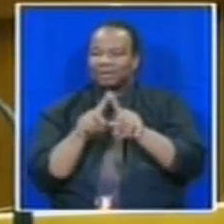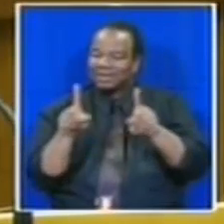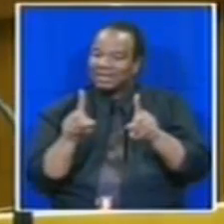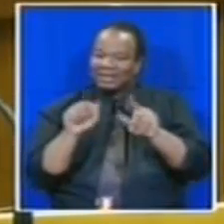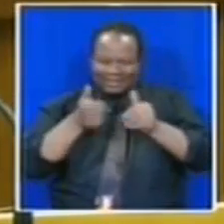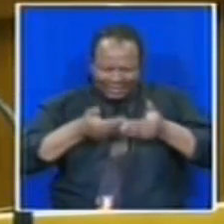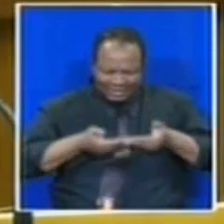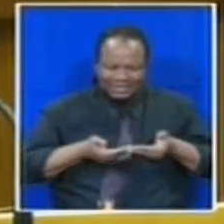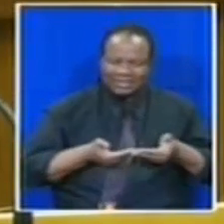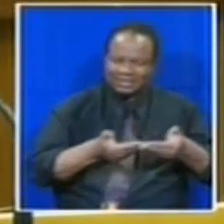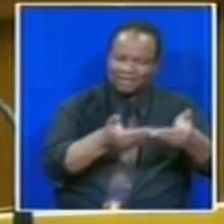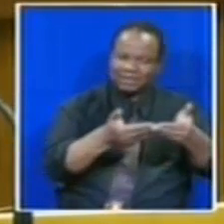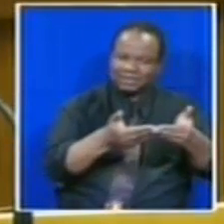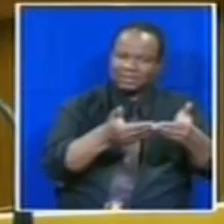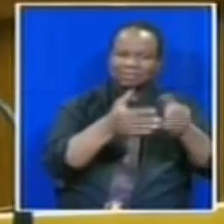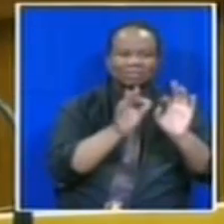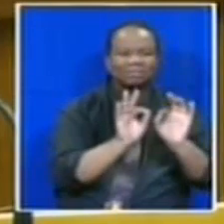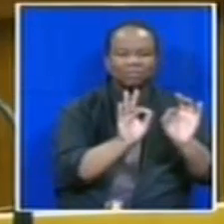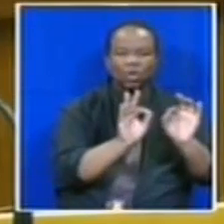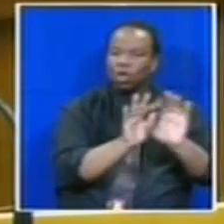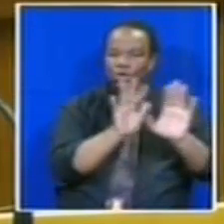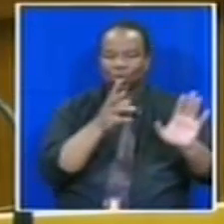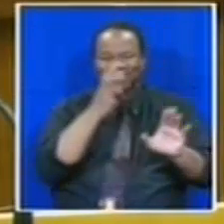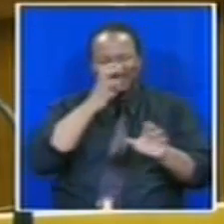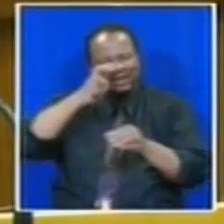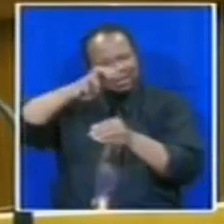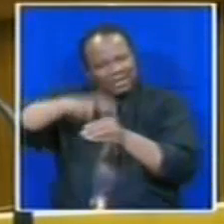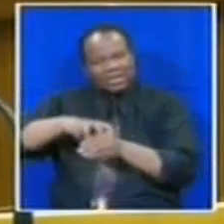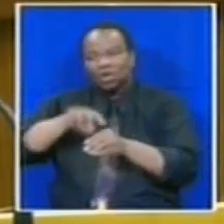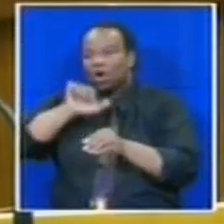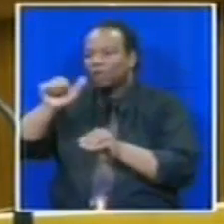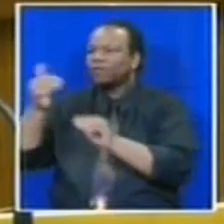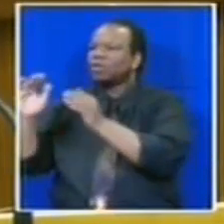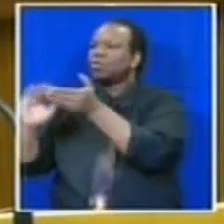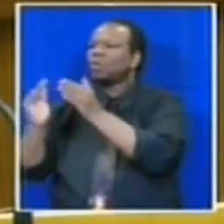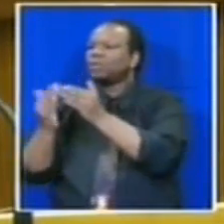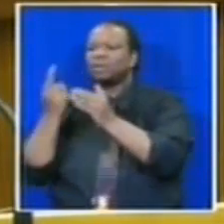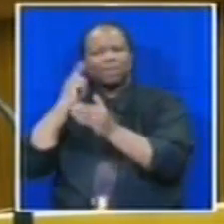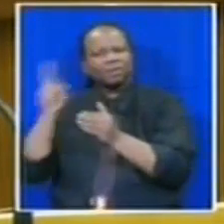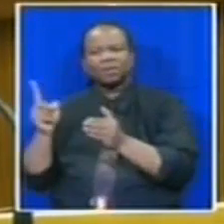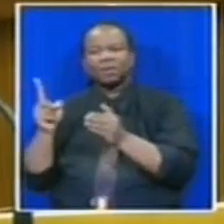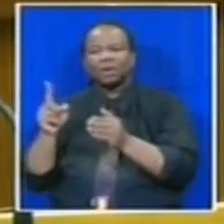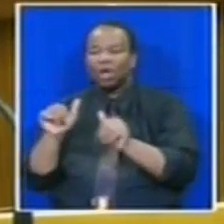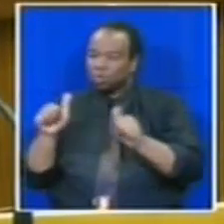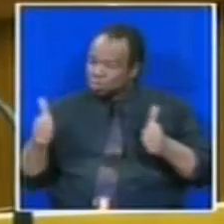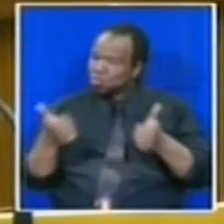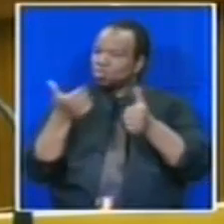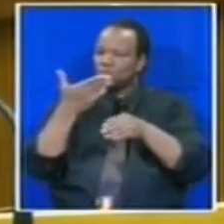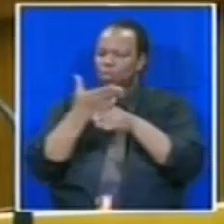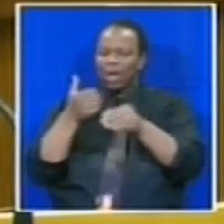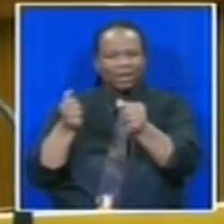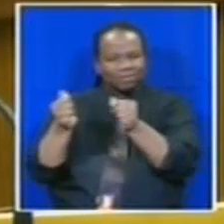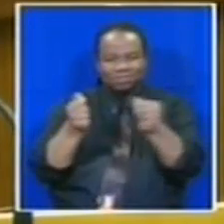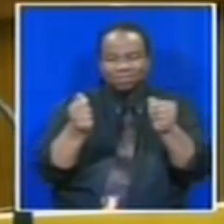demands and needs, not just demands, of marginalized communities. We mean decent work prospects for all, over